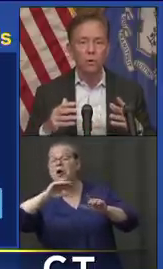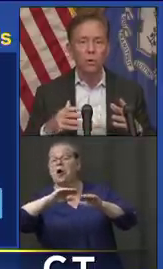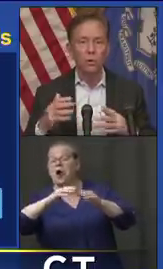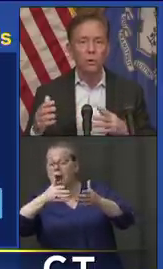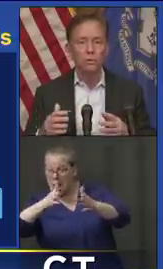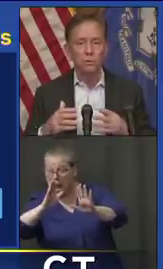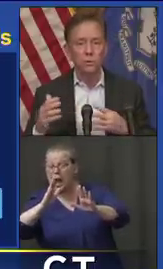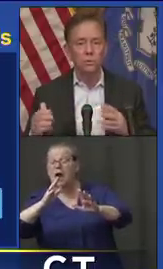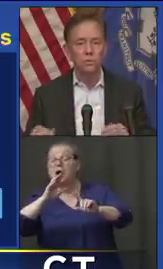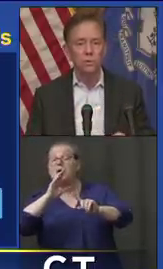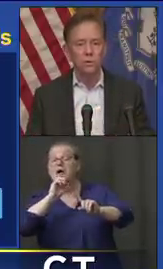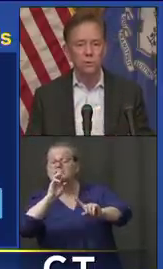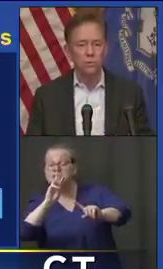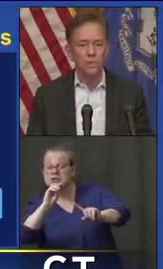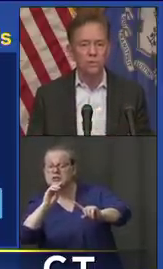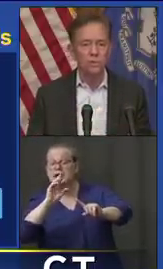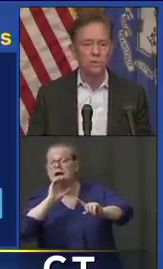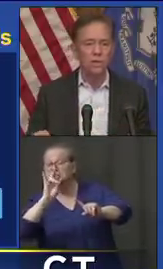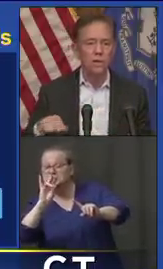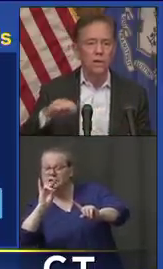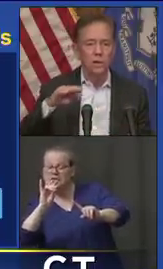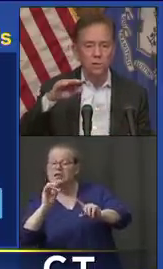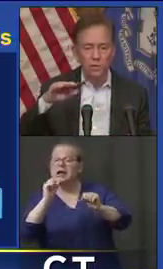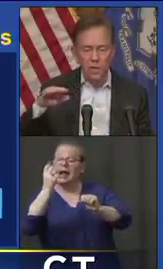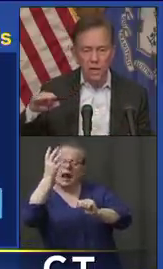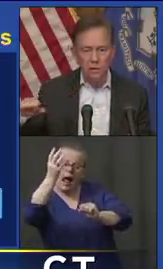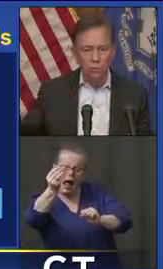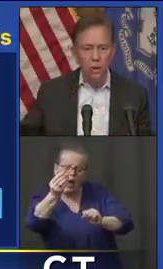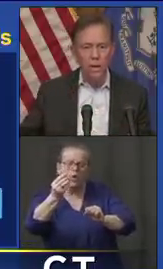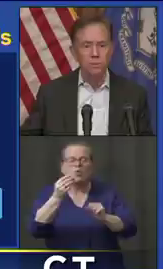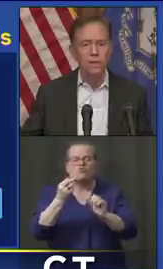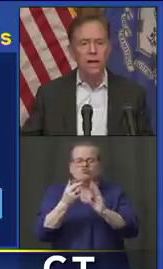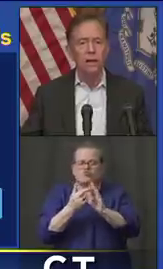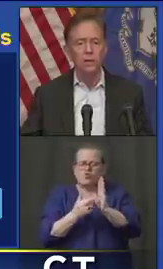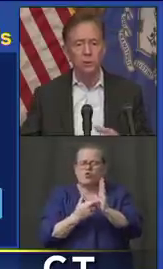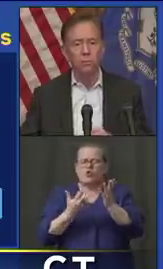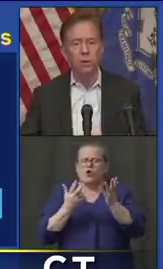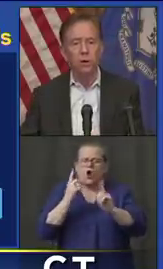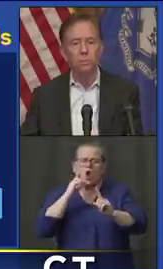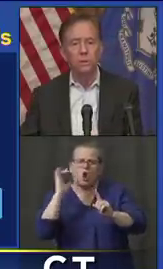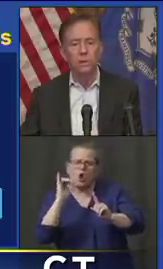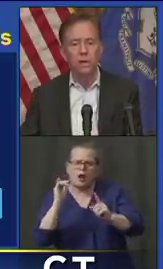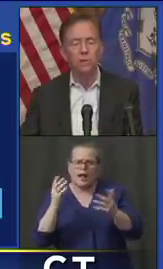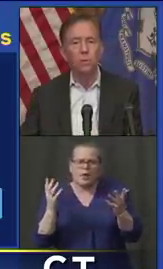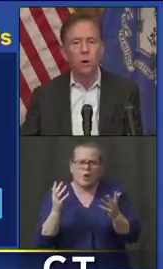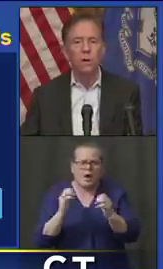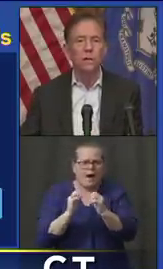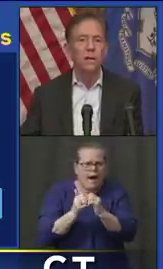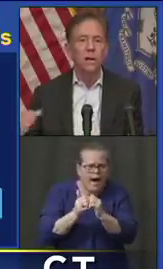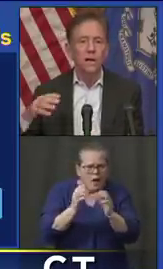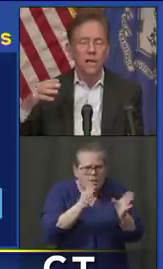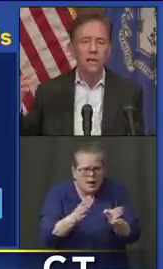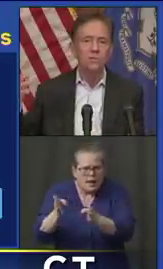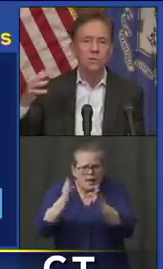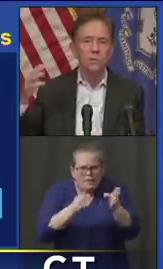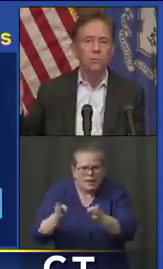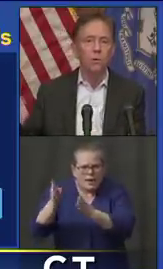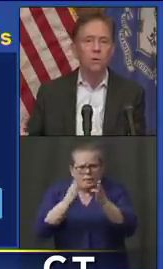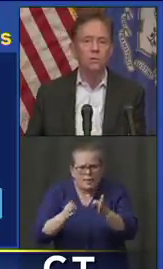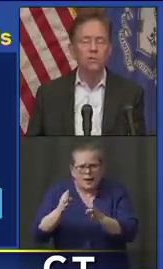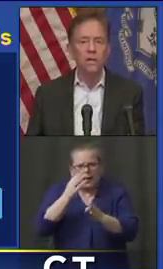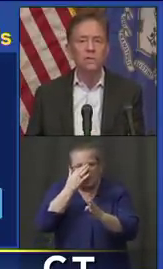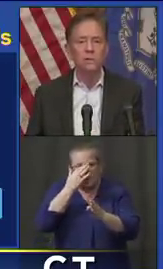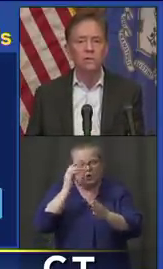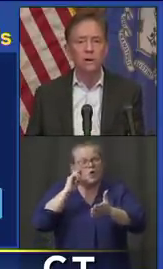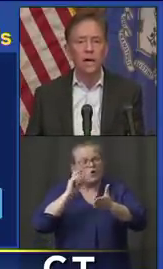those protocols in terms of social distancing? You'll see that ramps down as we reopen level 1, and that gives you some